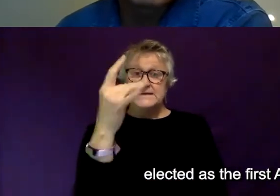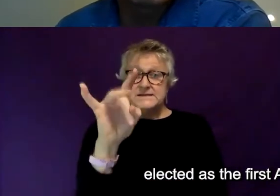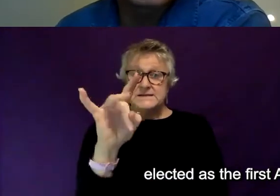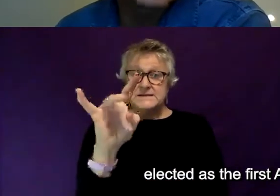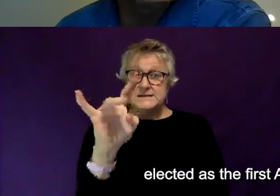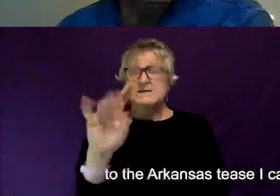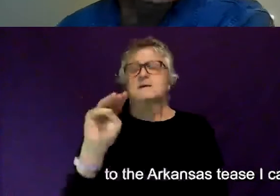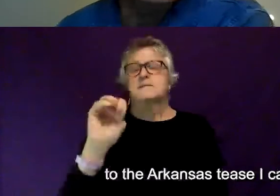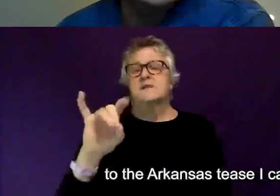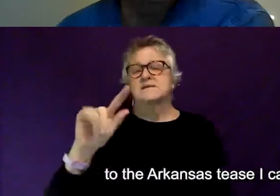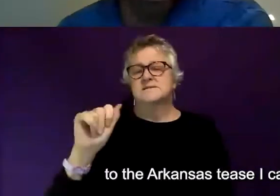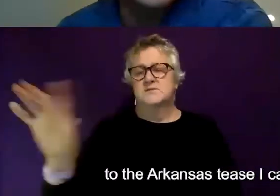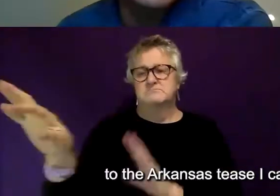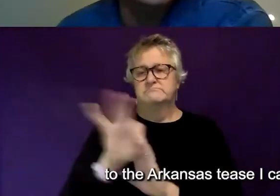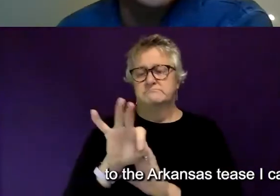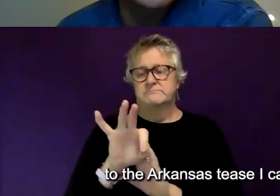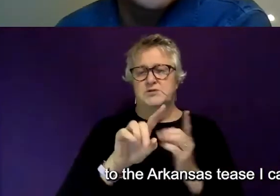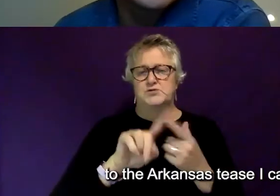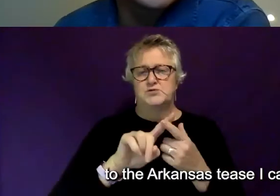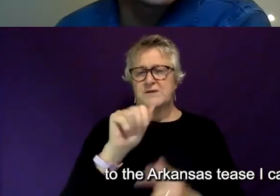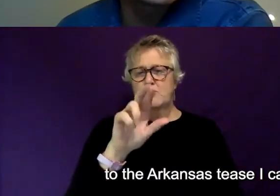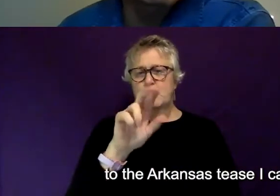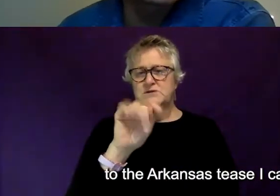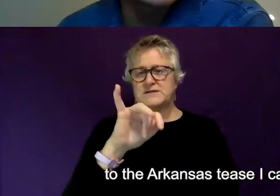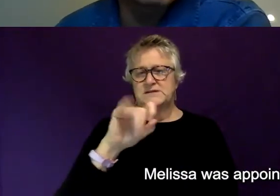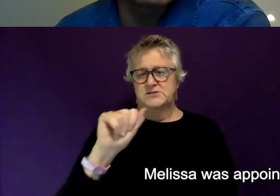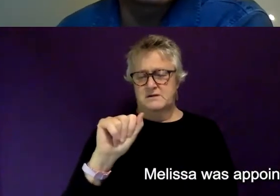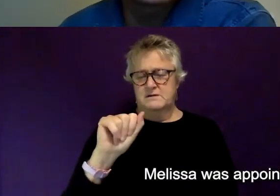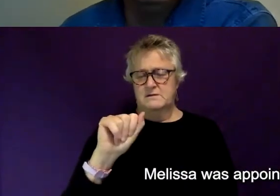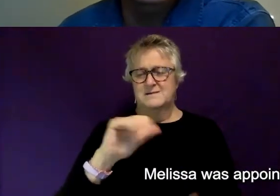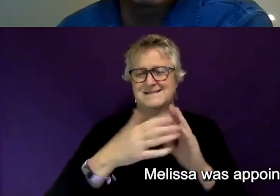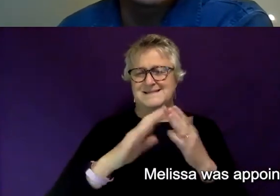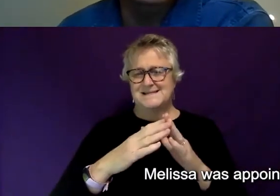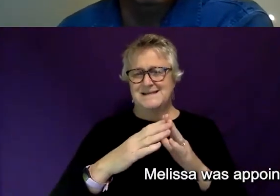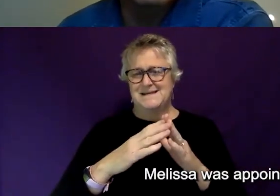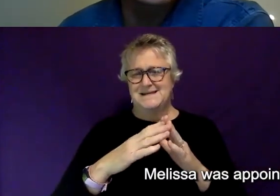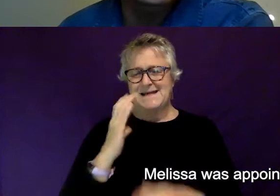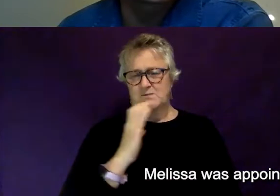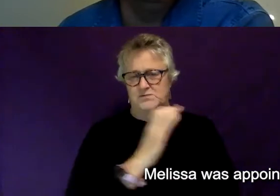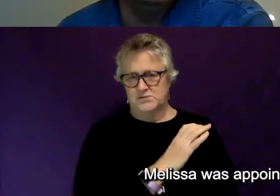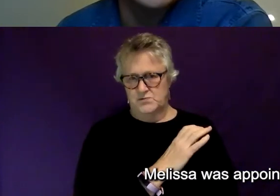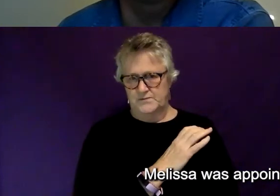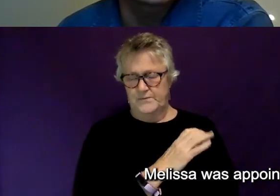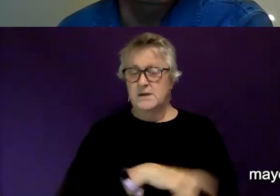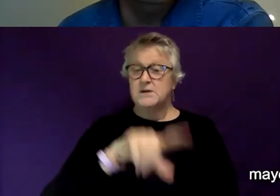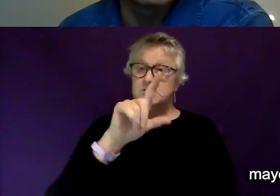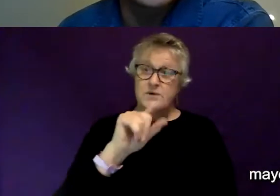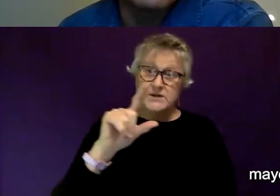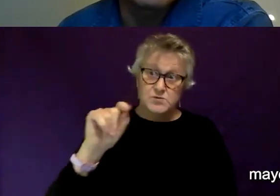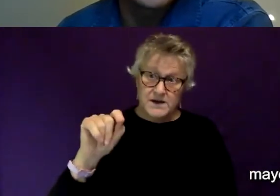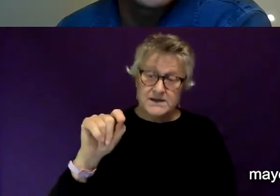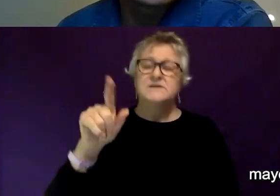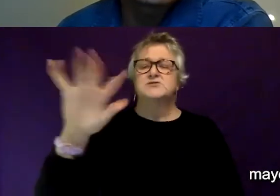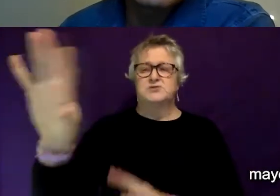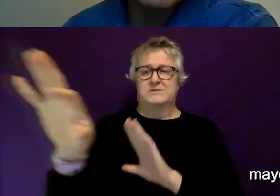Islander female to the Artesia City Council. In December 2020, Melissa was appointed by her peers to serve as Mayor Pro